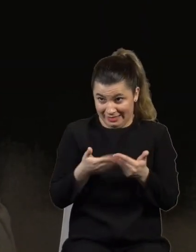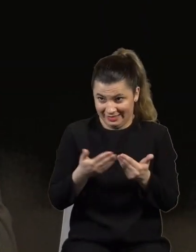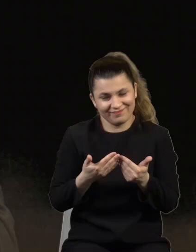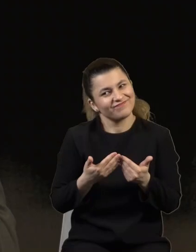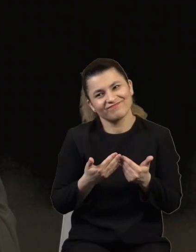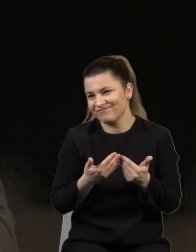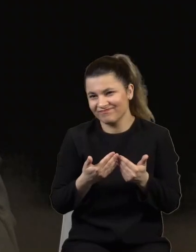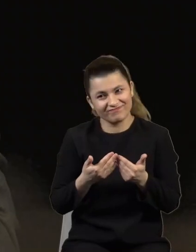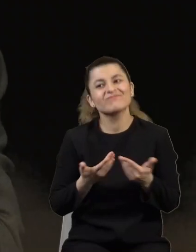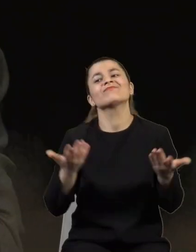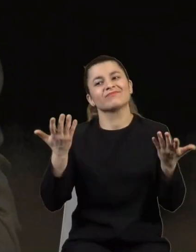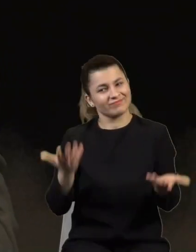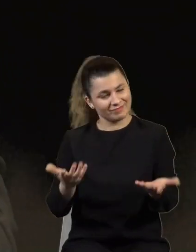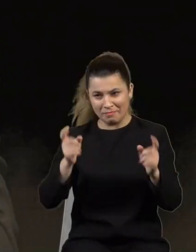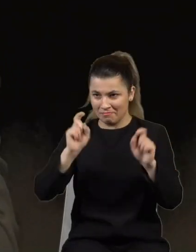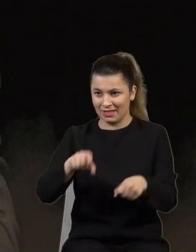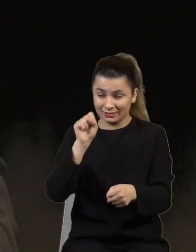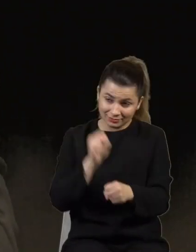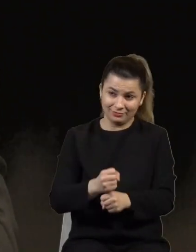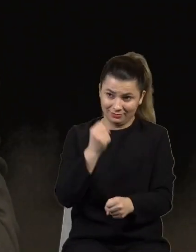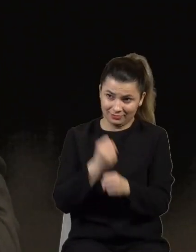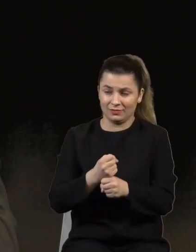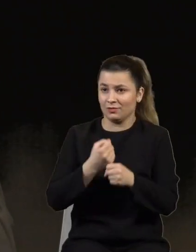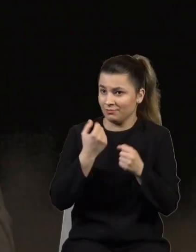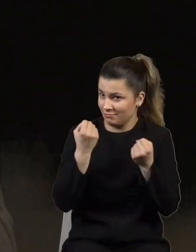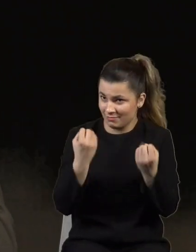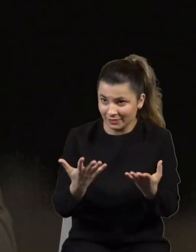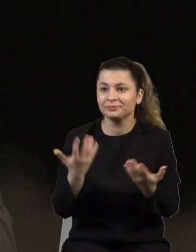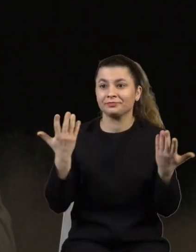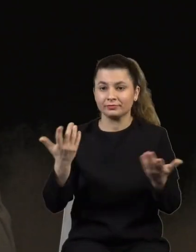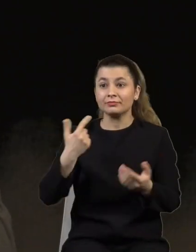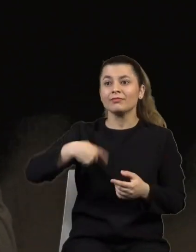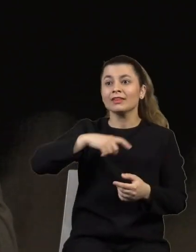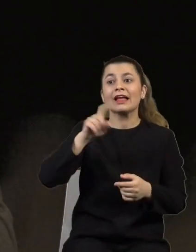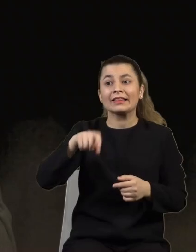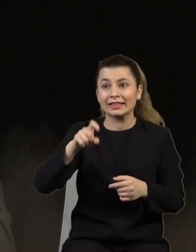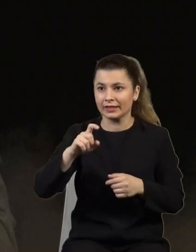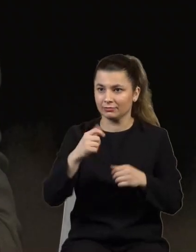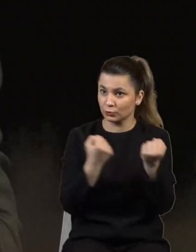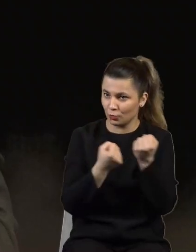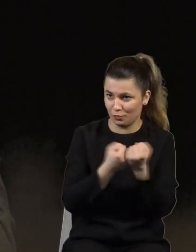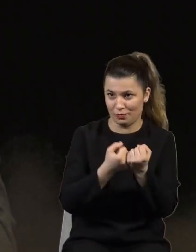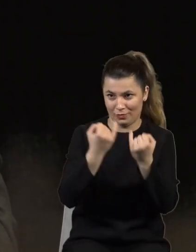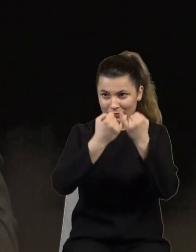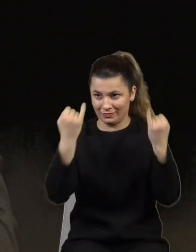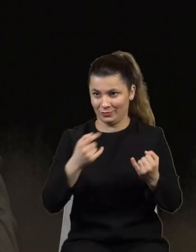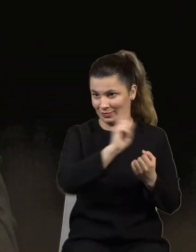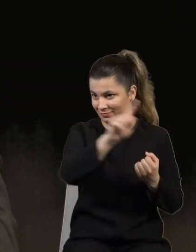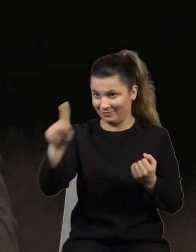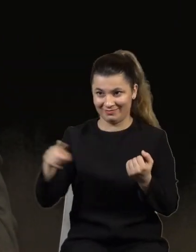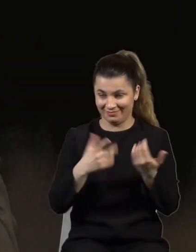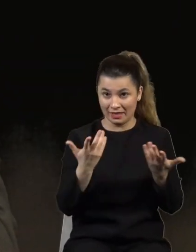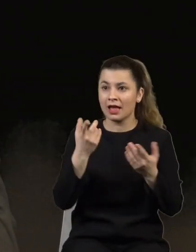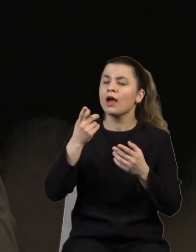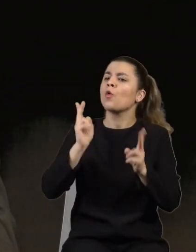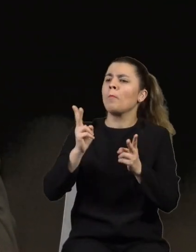the when we were, let's say, doing our planning process before. So I think that they're the main, let's